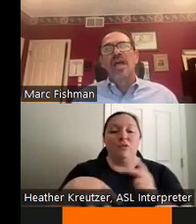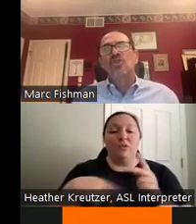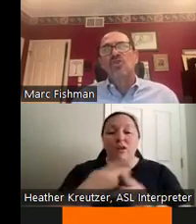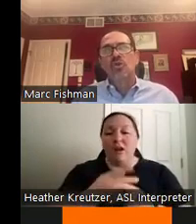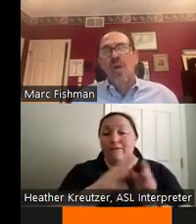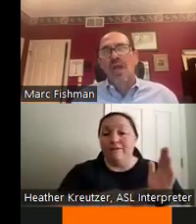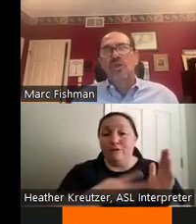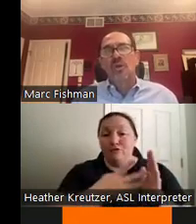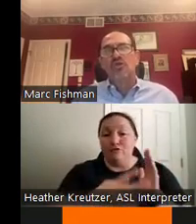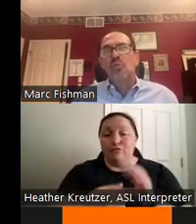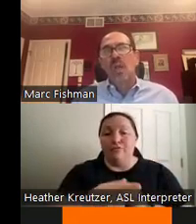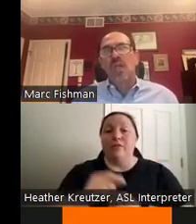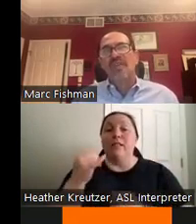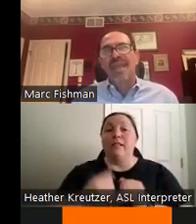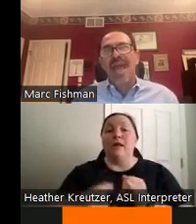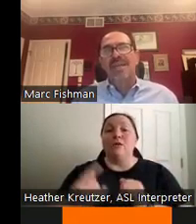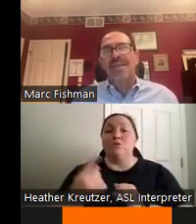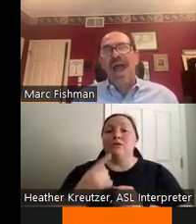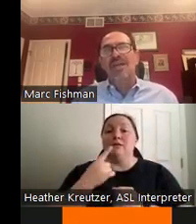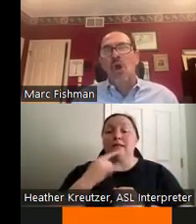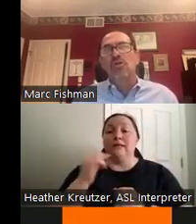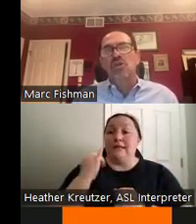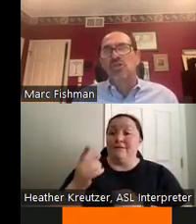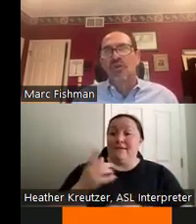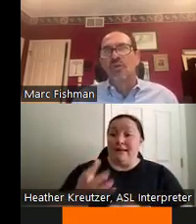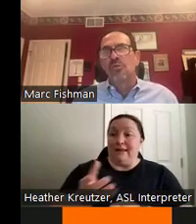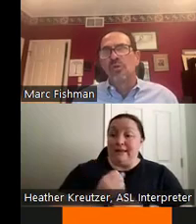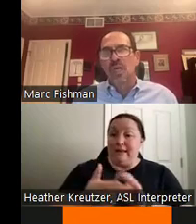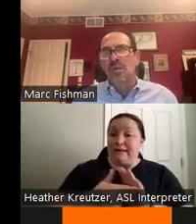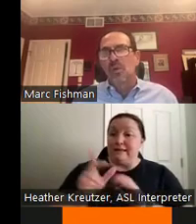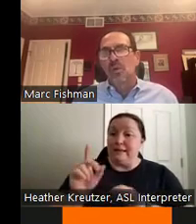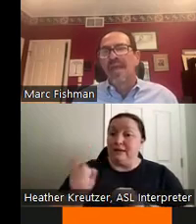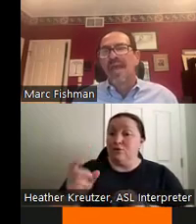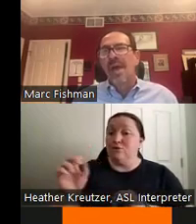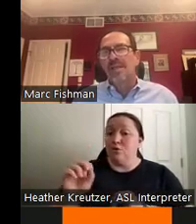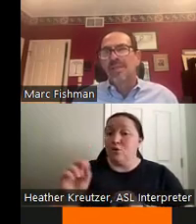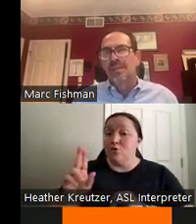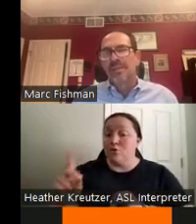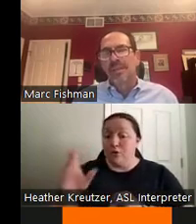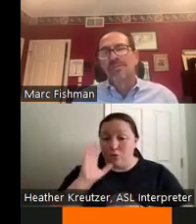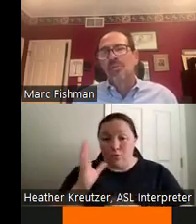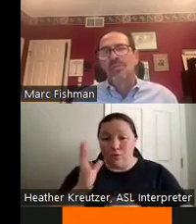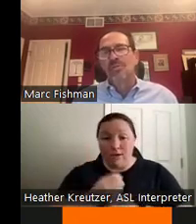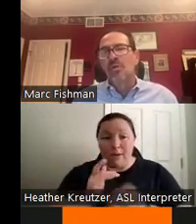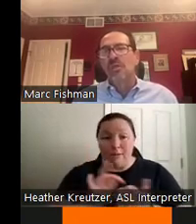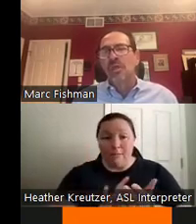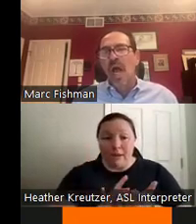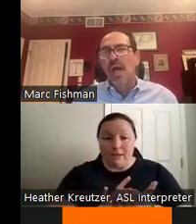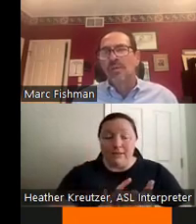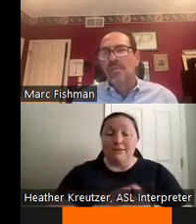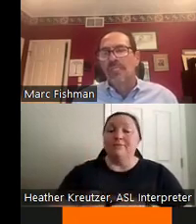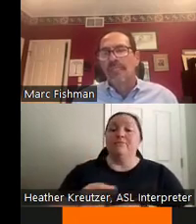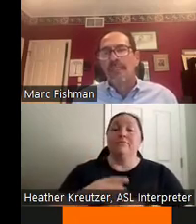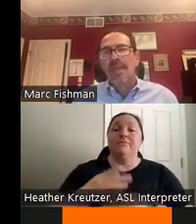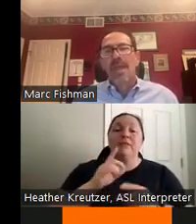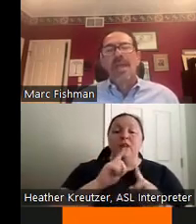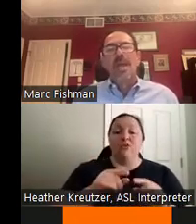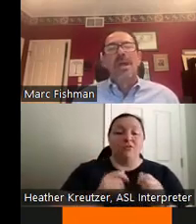The last slide I showed you asked the question, well, if they get a diagnosis of OUD, will they get medicine? The answer was mostly